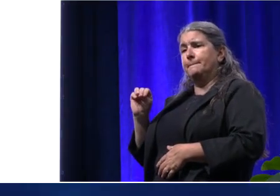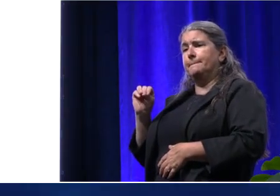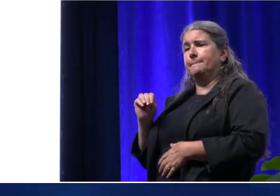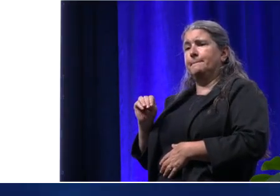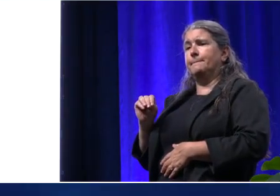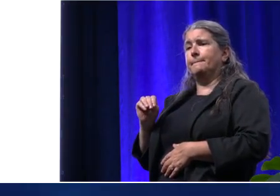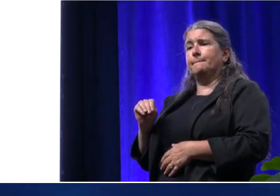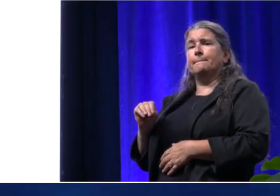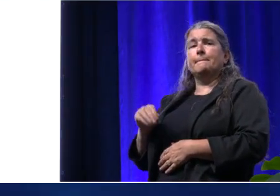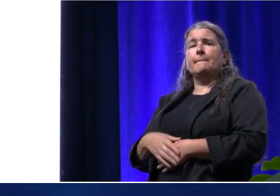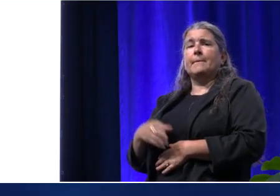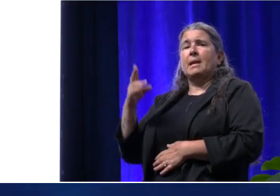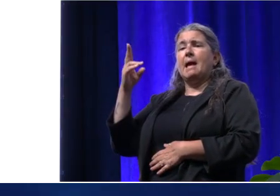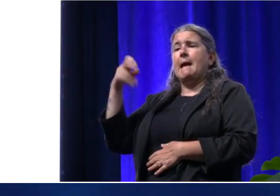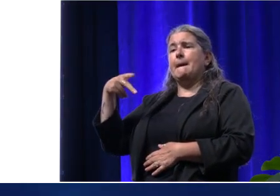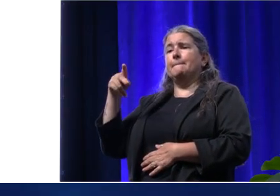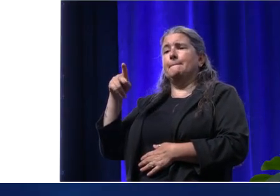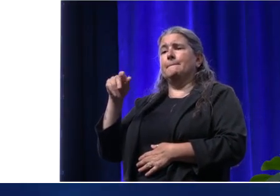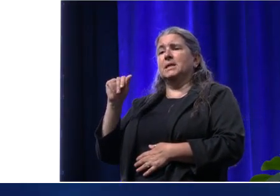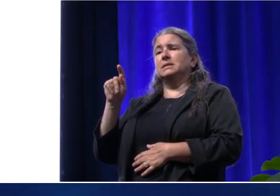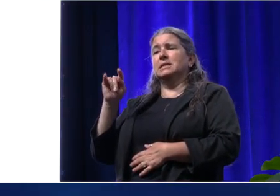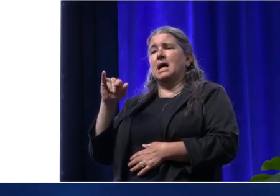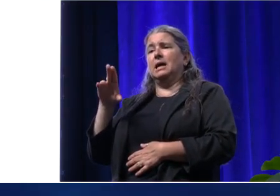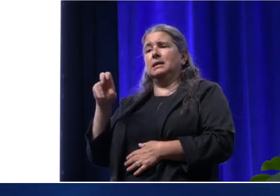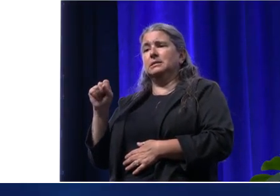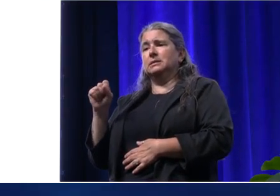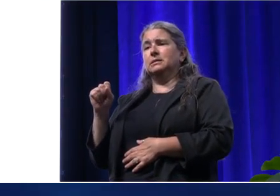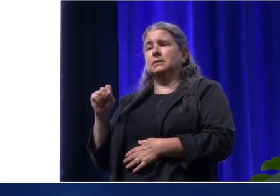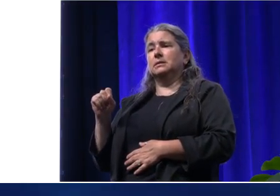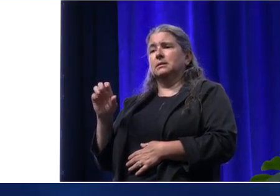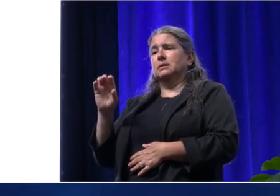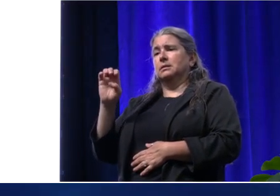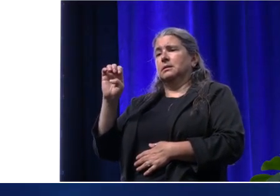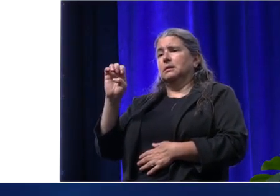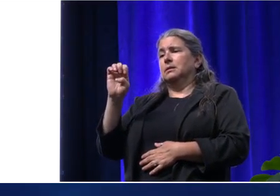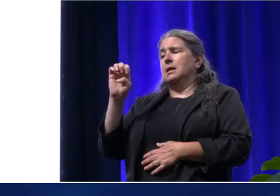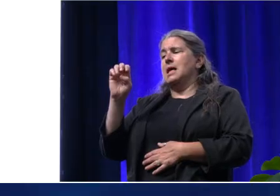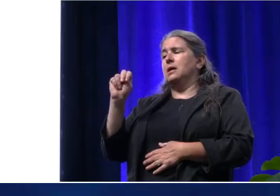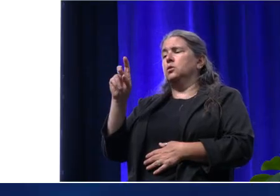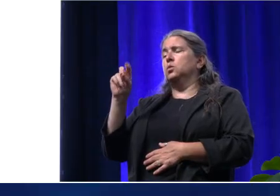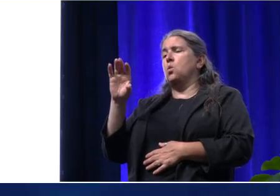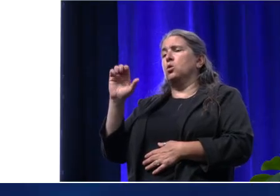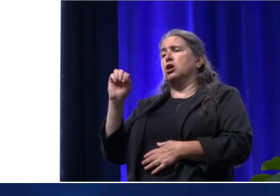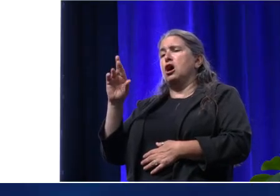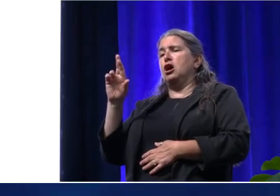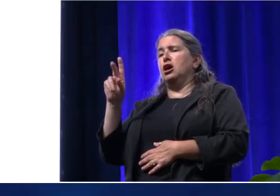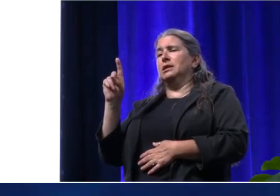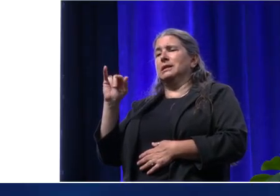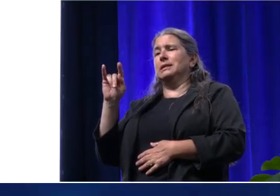happening and need to be addressed. And finally, properly resource your medical examiner system.